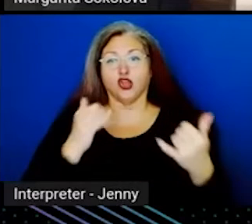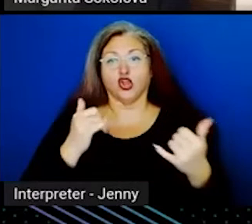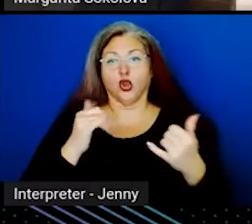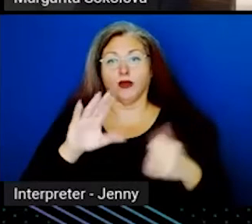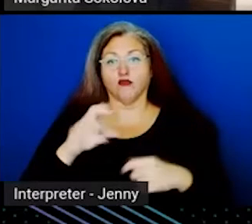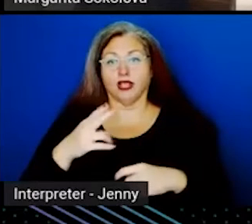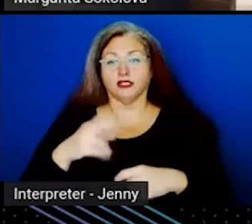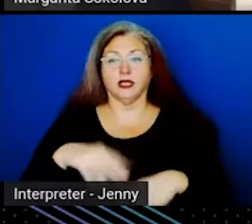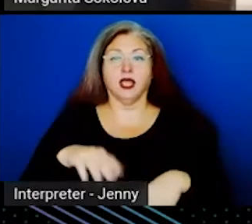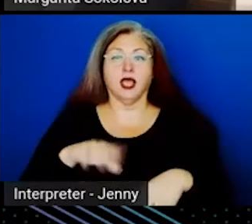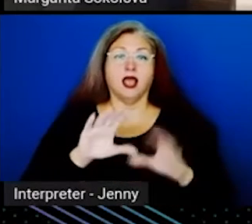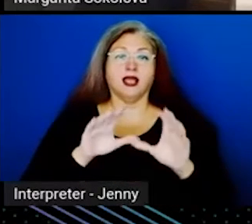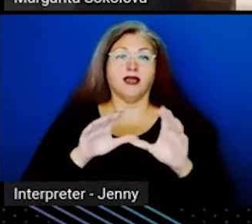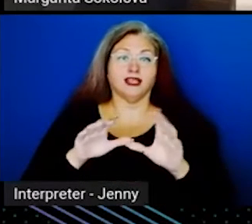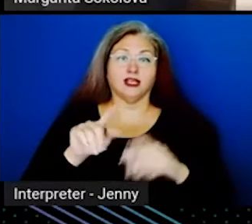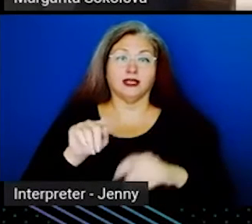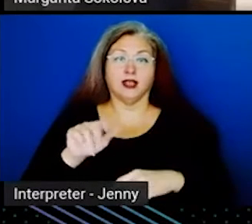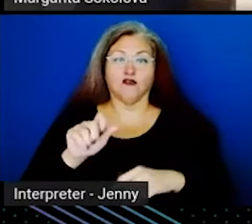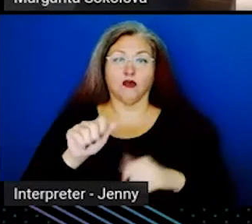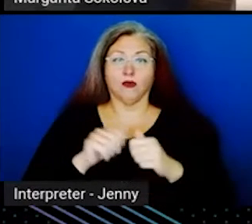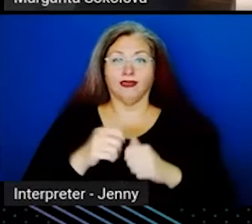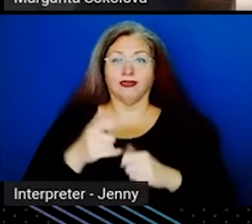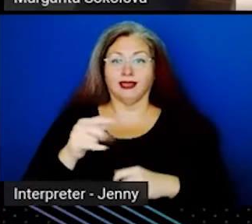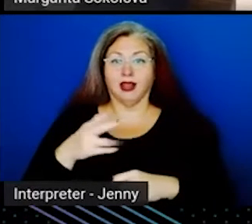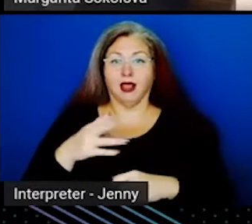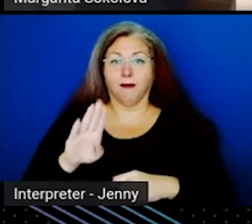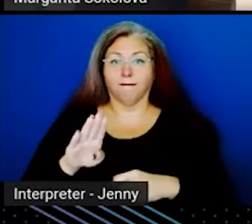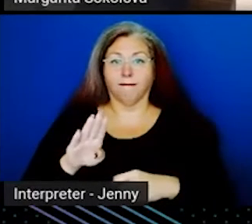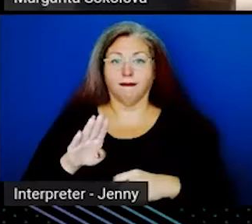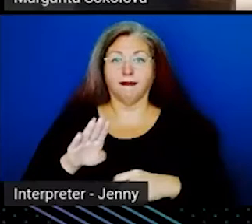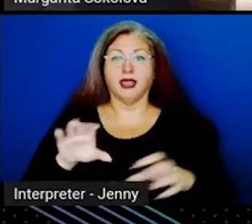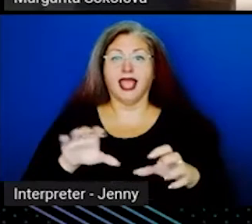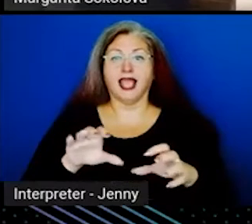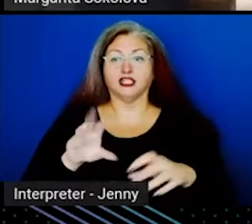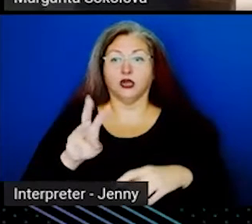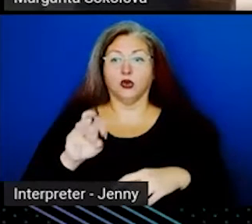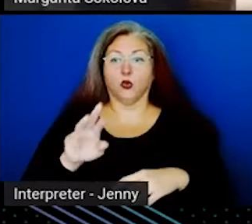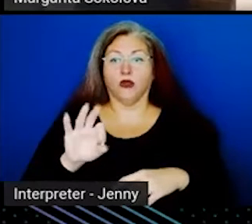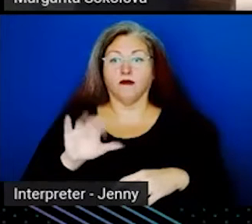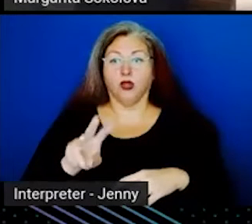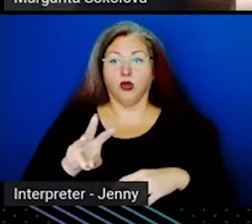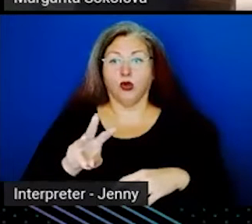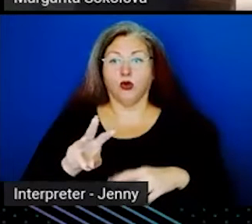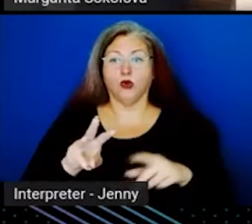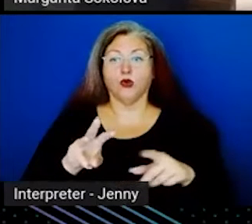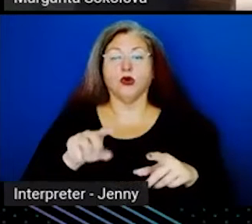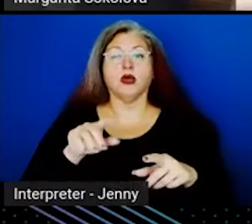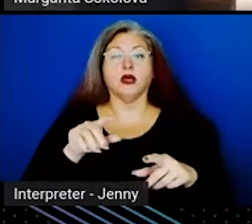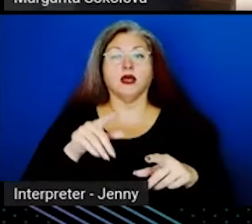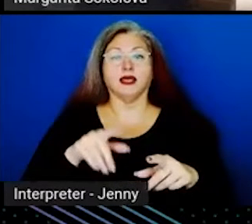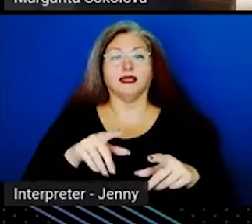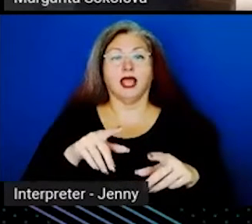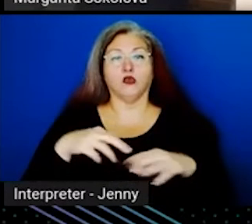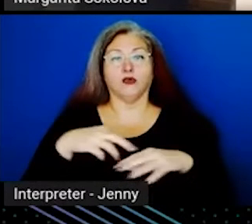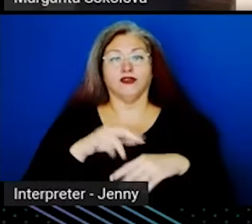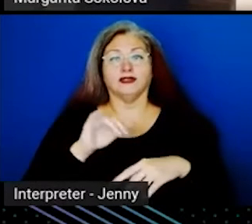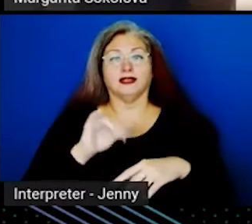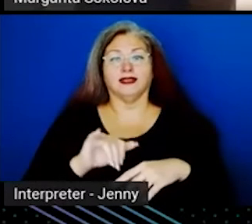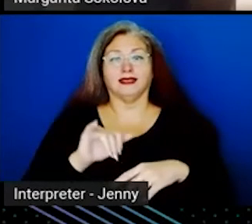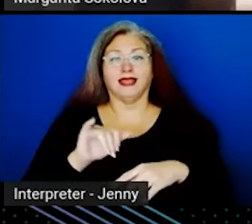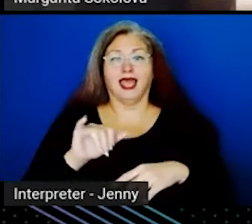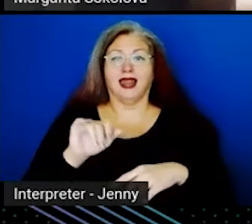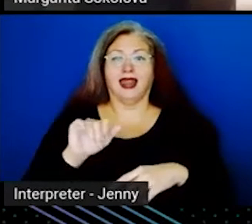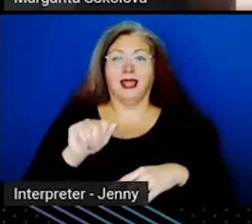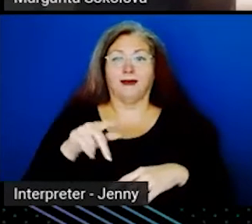configures Terraform within the GitHub action workflow environment, and it references that Terraform Cloud API token that I set as